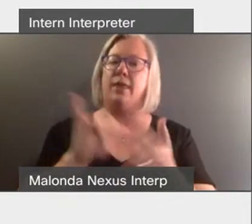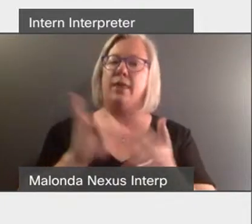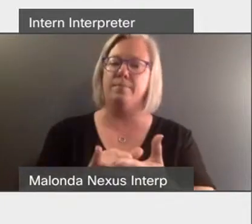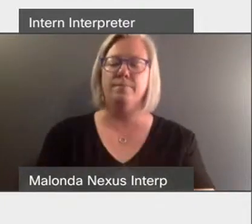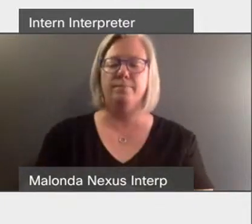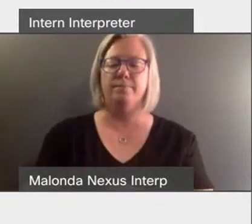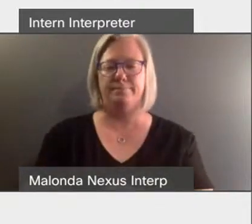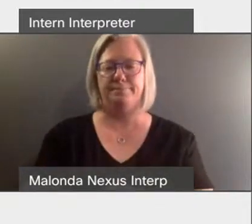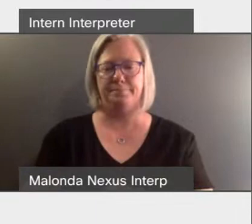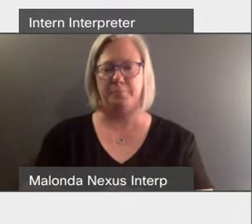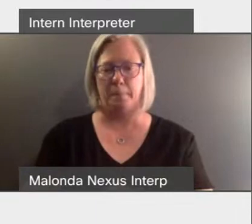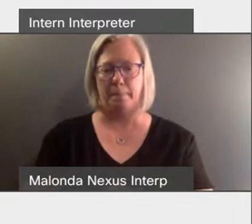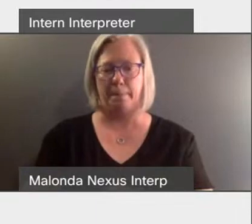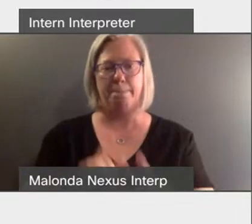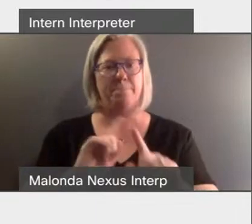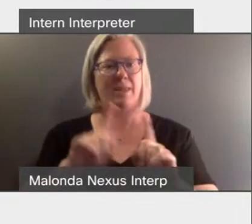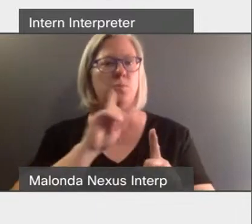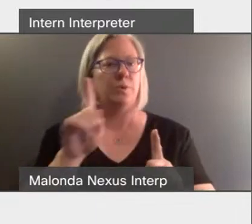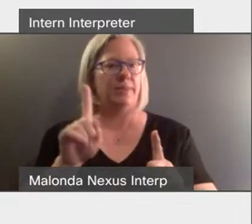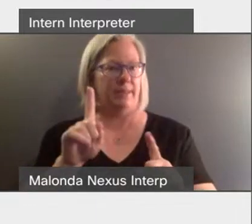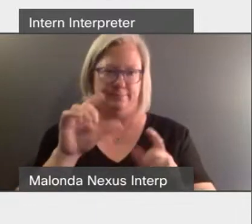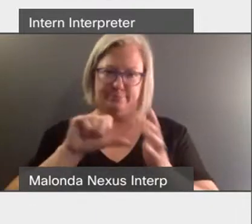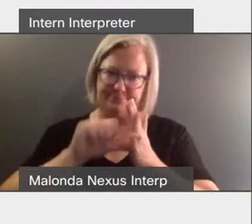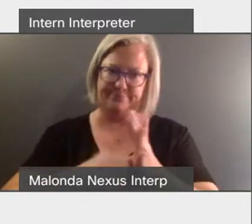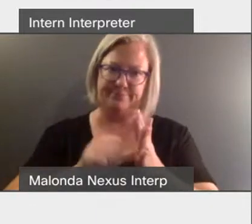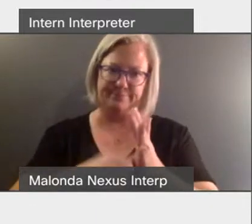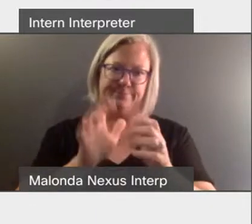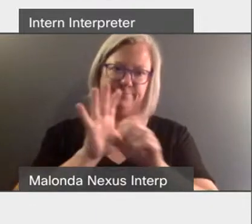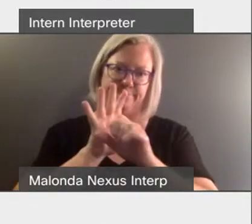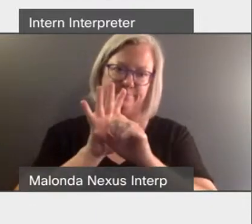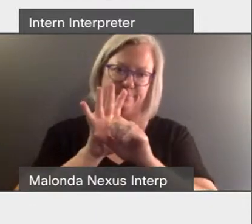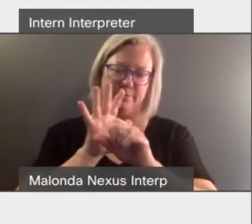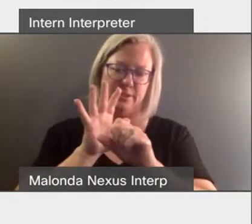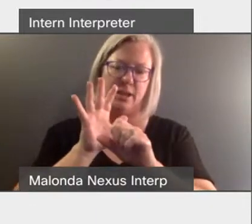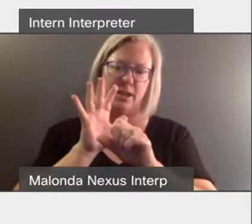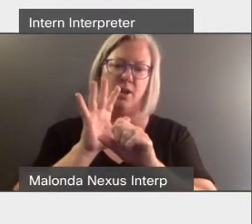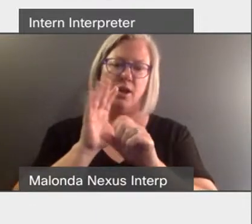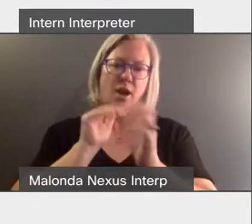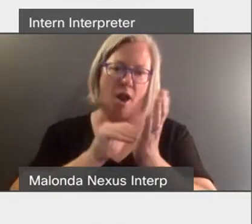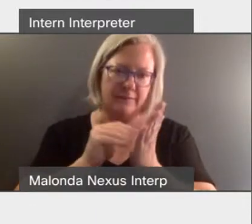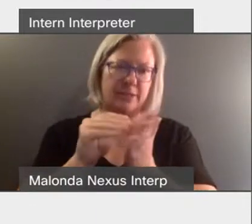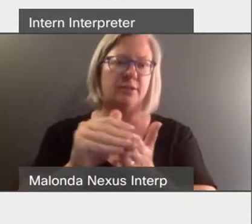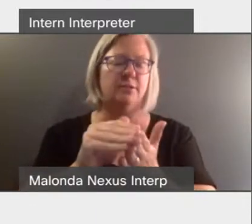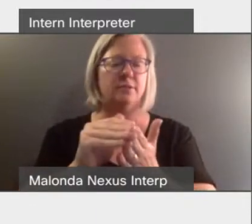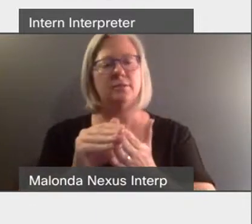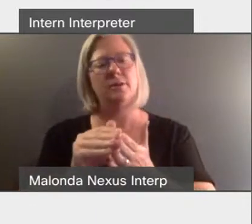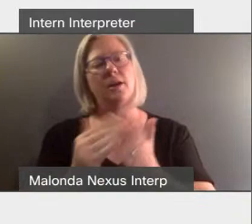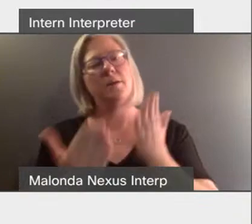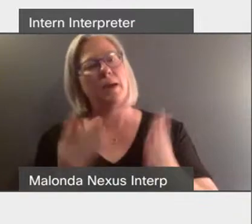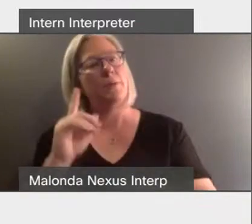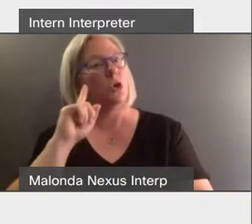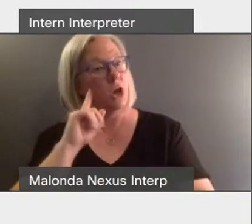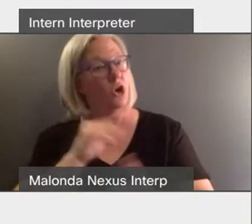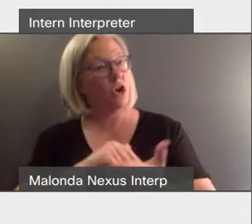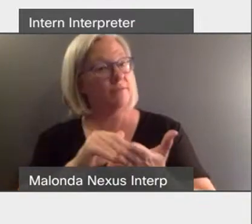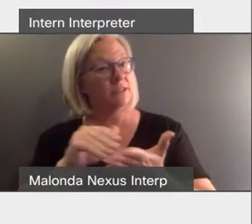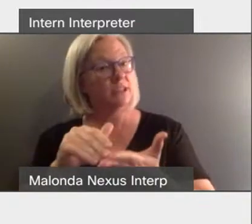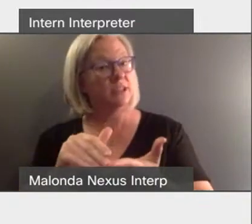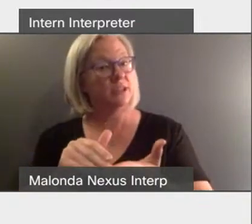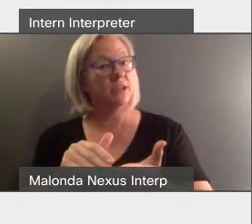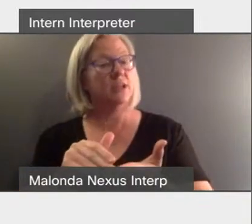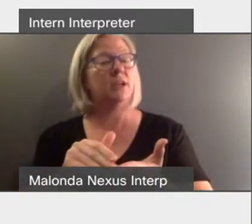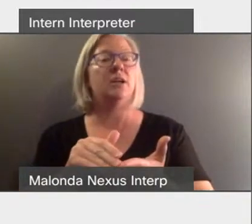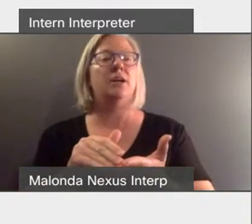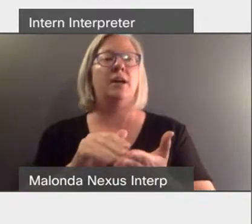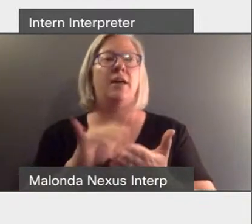but we really can't stress them enough. And maybe the frequency that you're hearing them